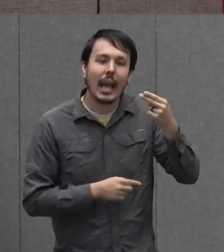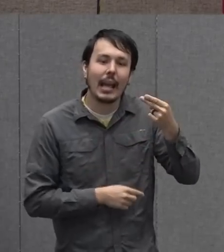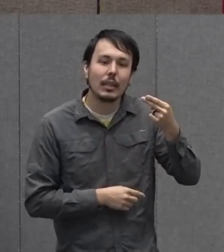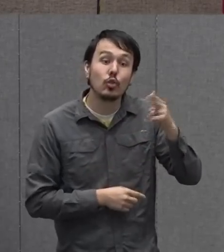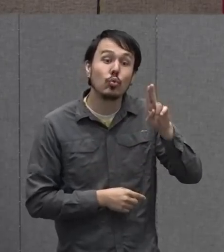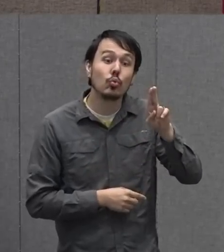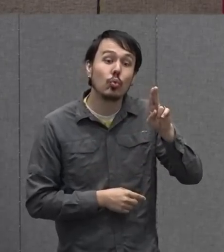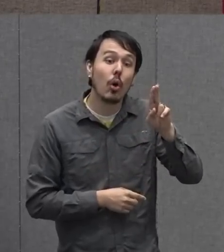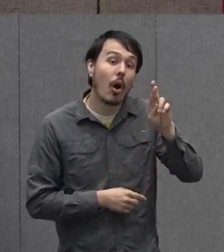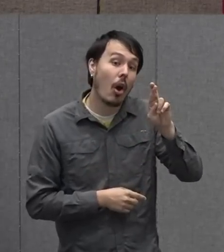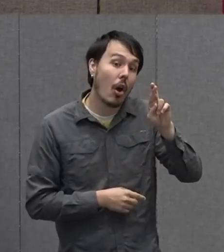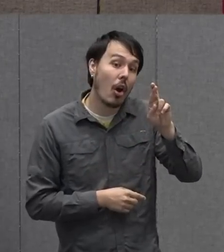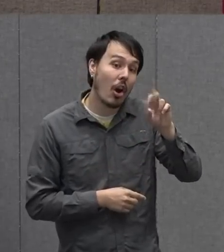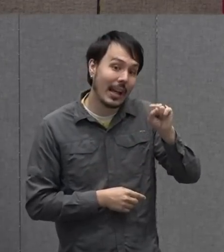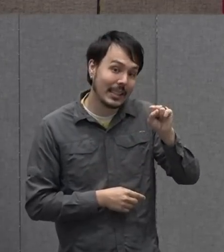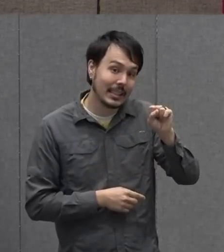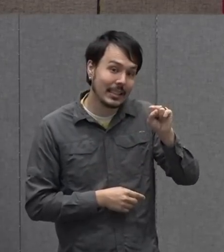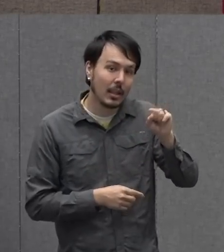T-H-U-R-S.